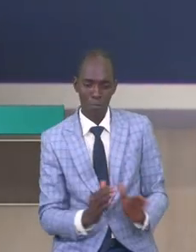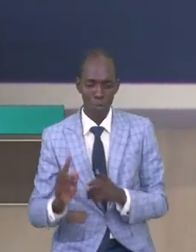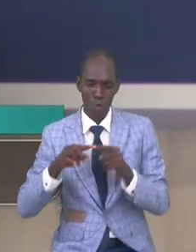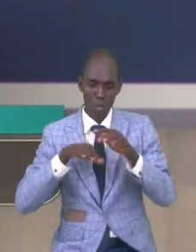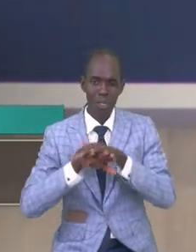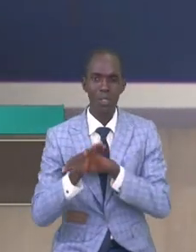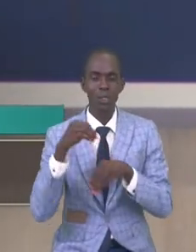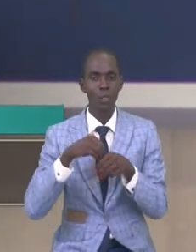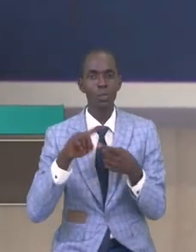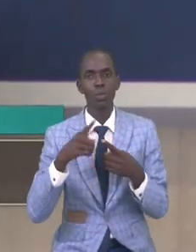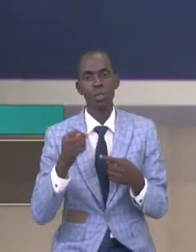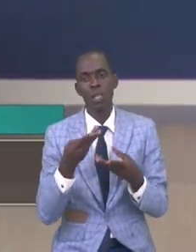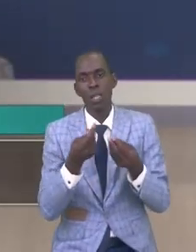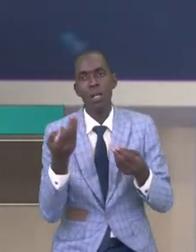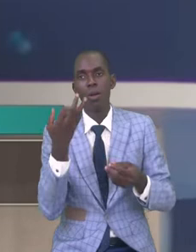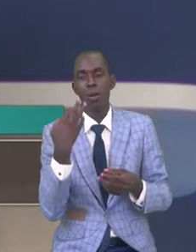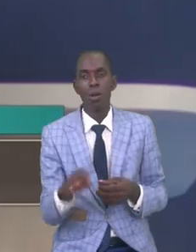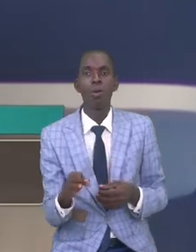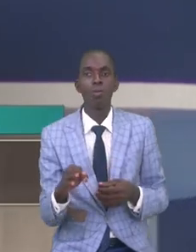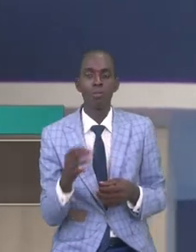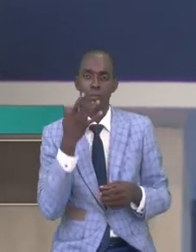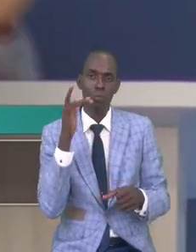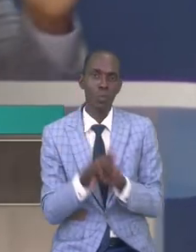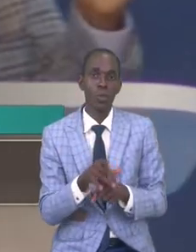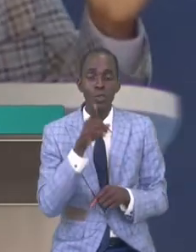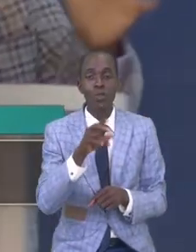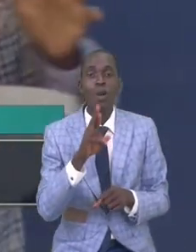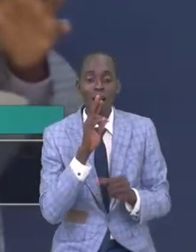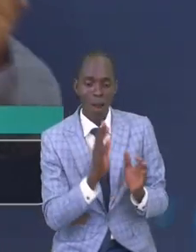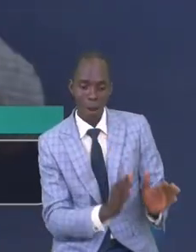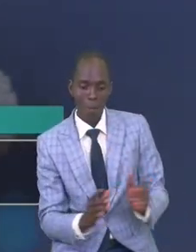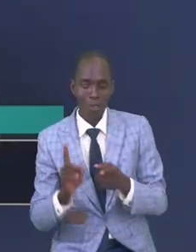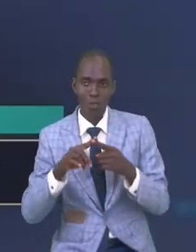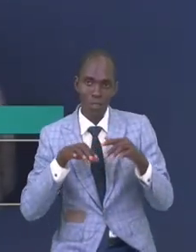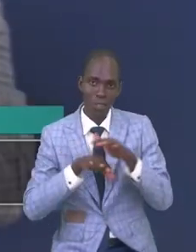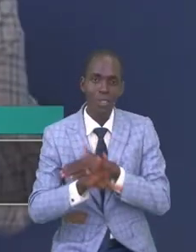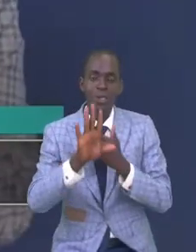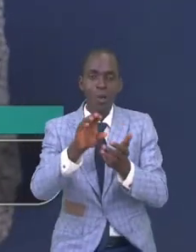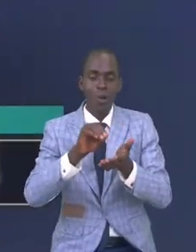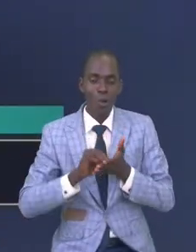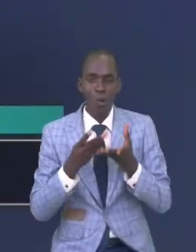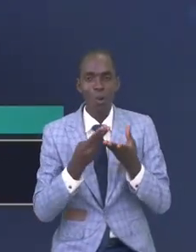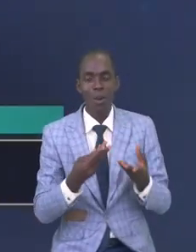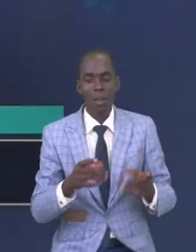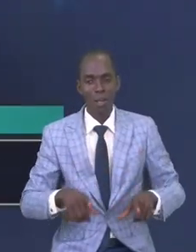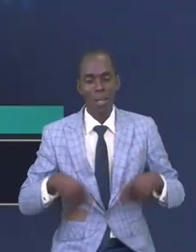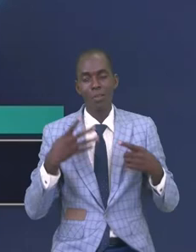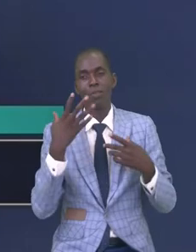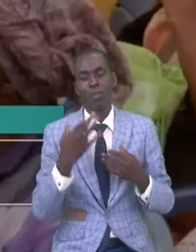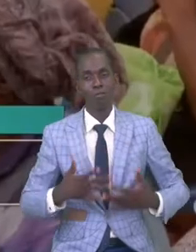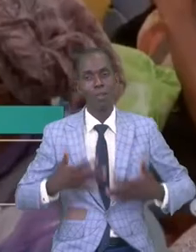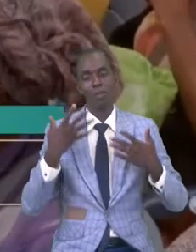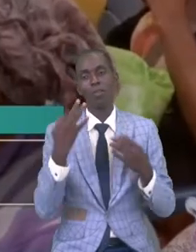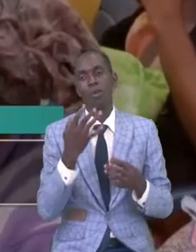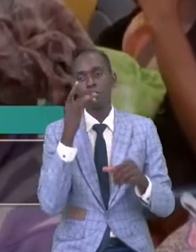land of promise. You are about to enter your land of promise.